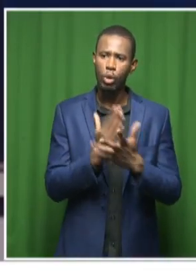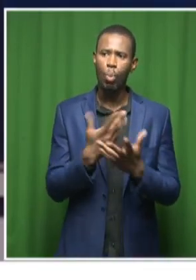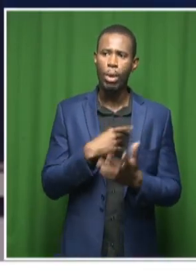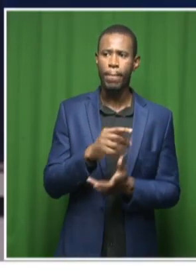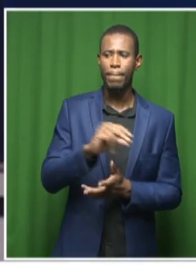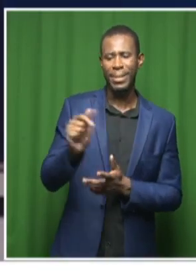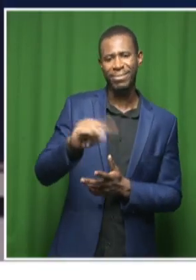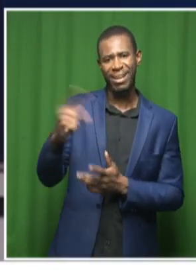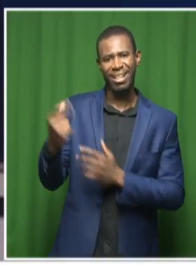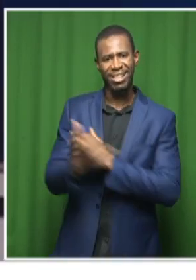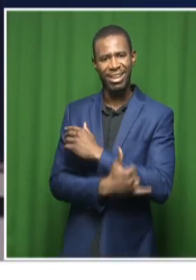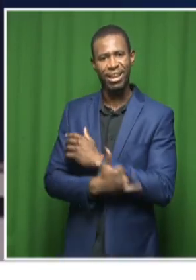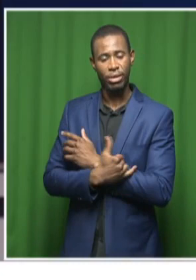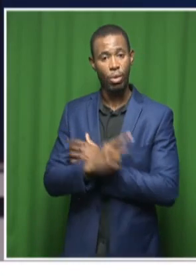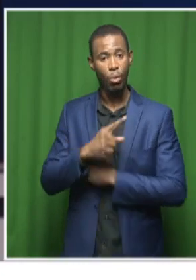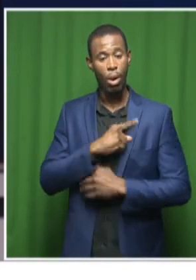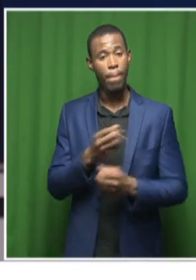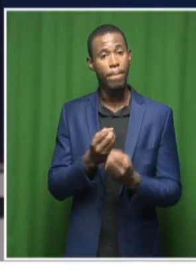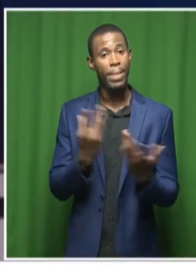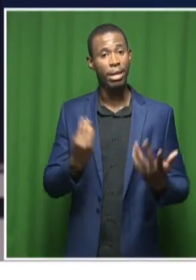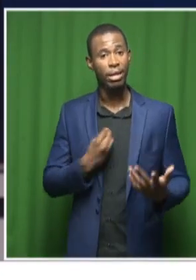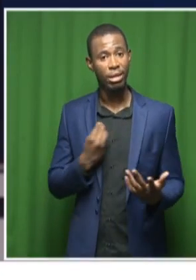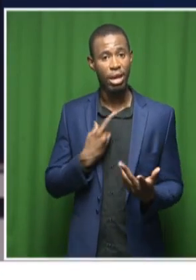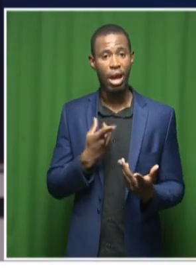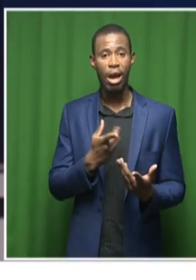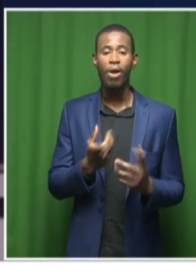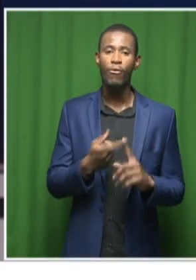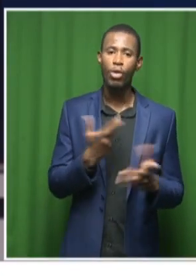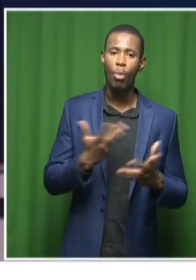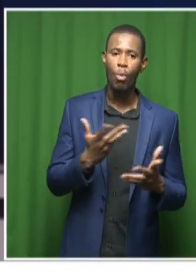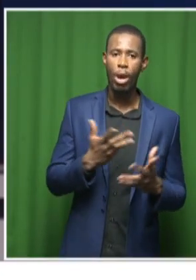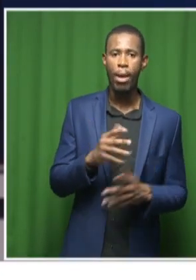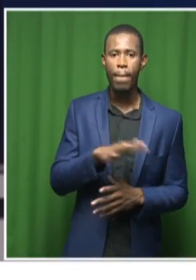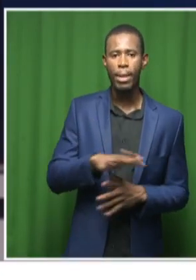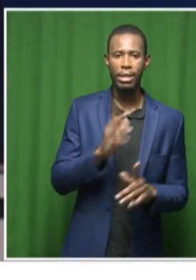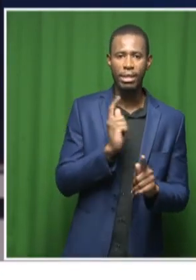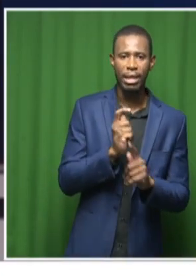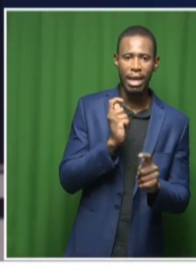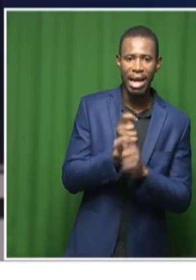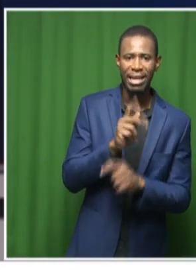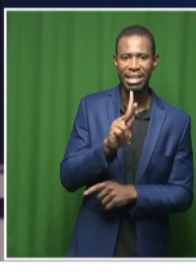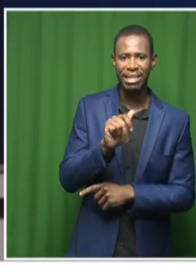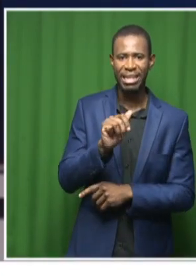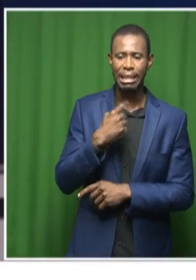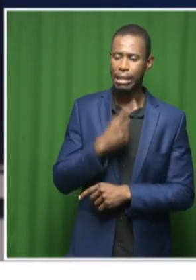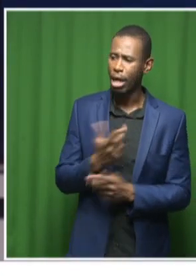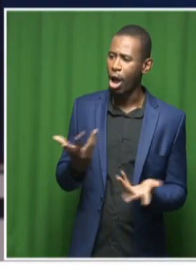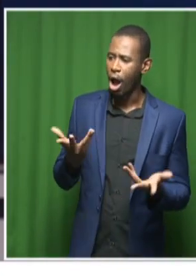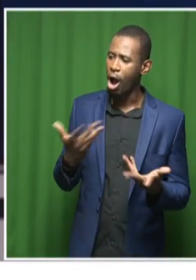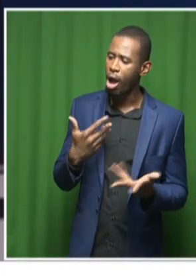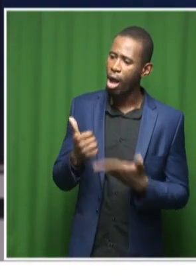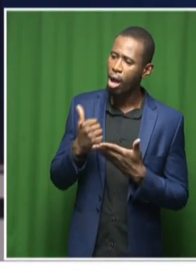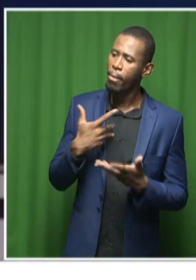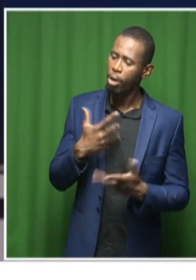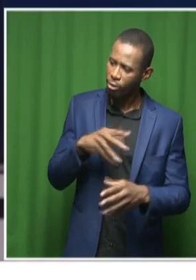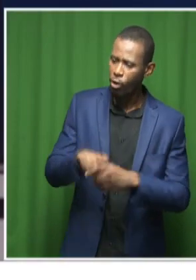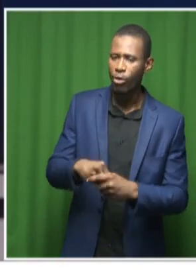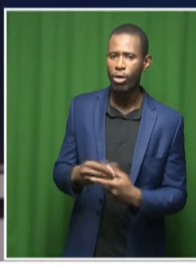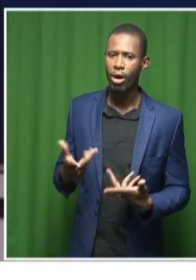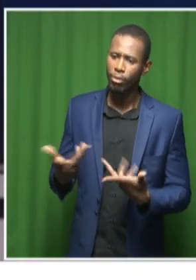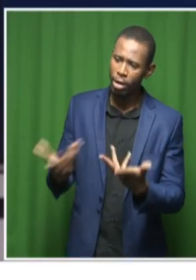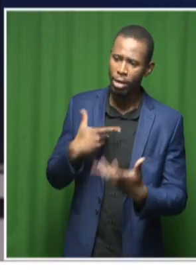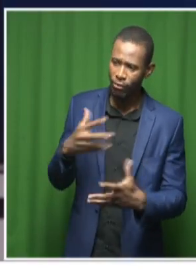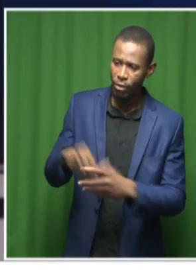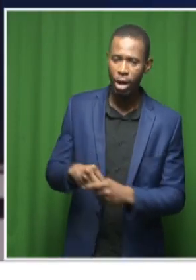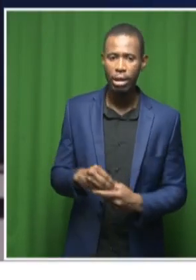of young people, you know, a lot of times like, and they just say, and I'm thinking, hey, man, it's a very tough industry, you know, and they're just saying, man,